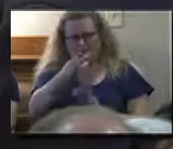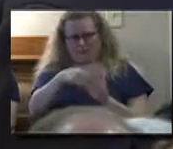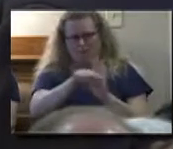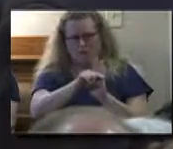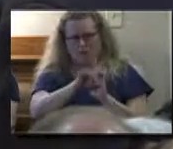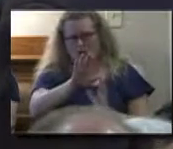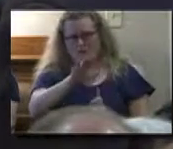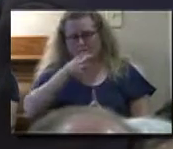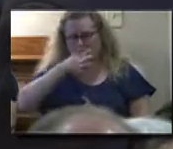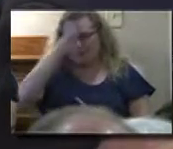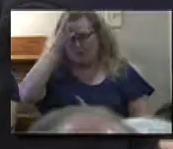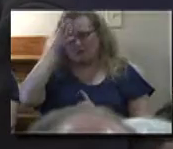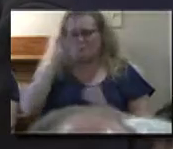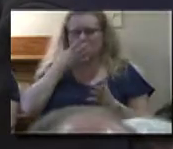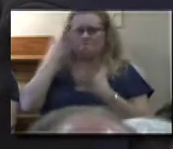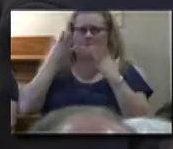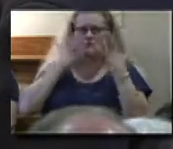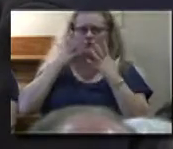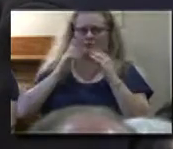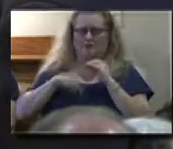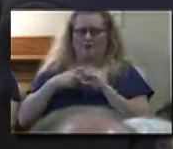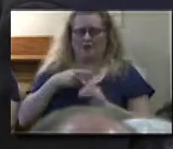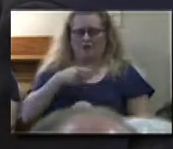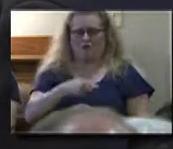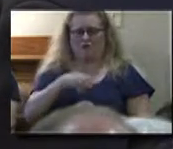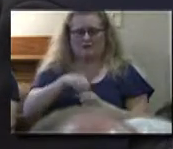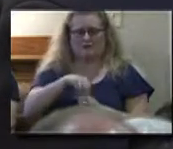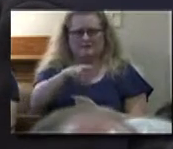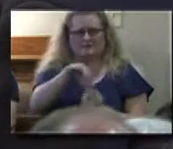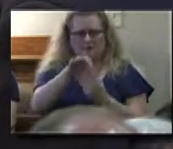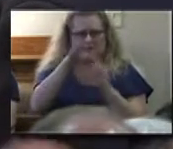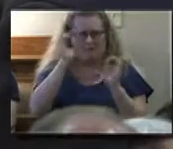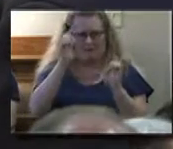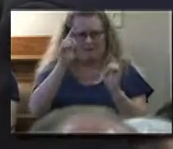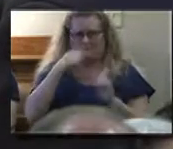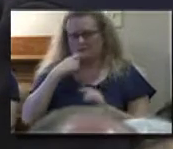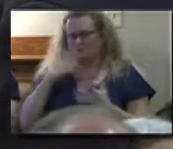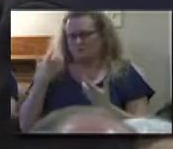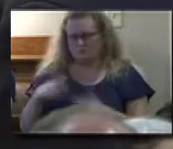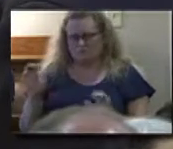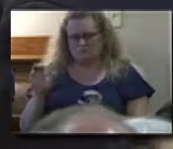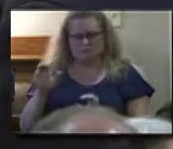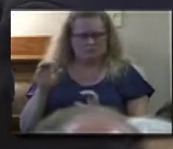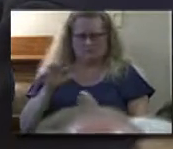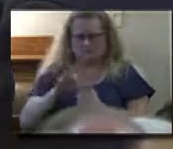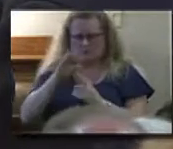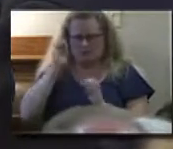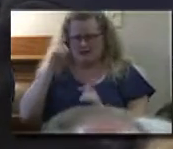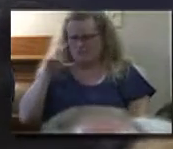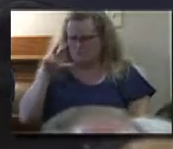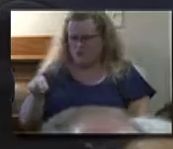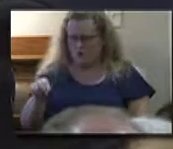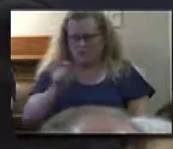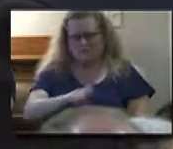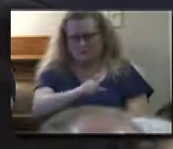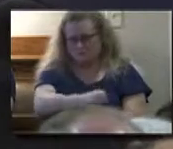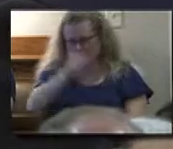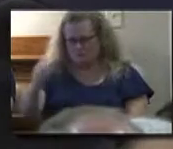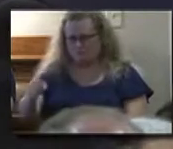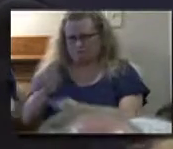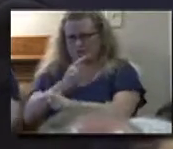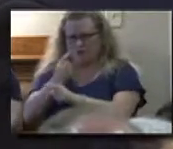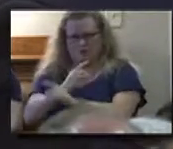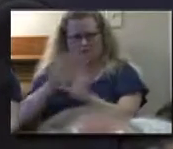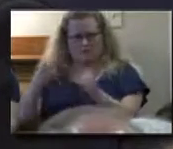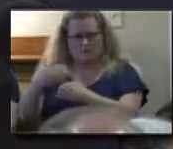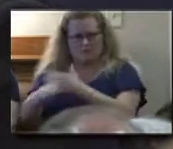were embarrassed about her being in special ed. So they said, we don't want her in special ed, we want her in the regular classroom. She had a little bit